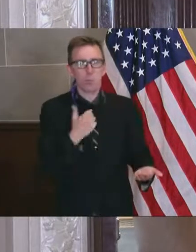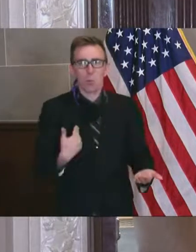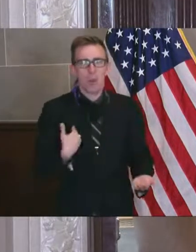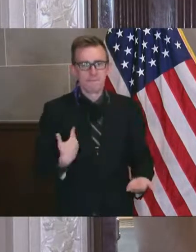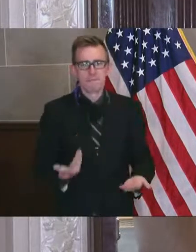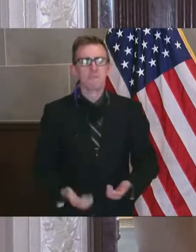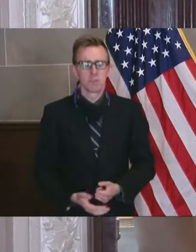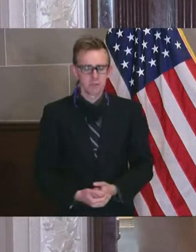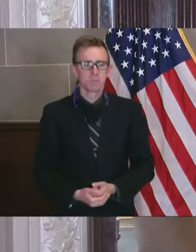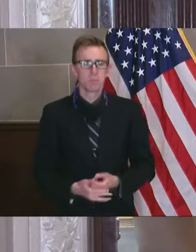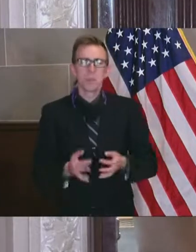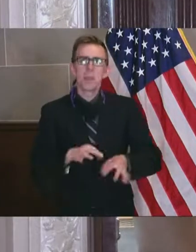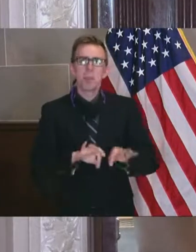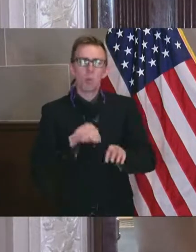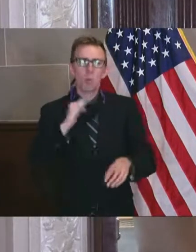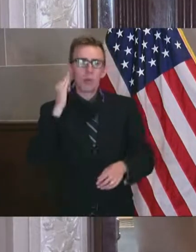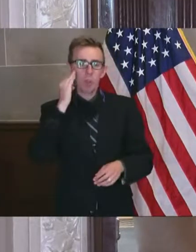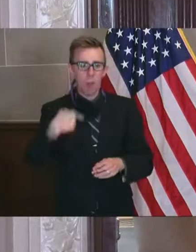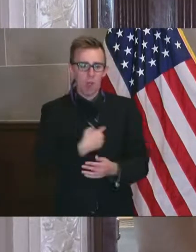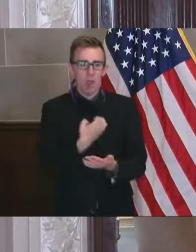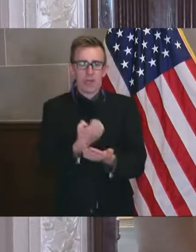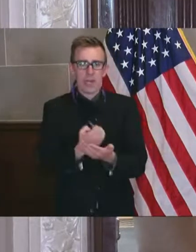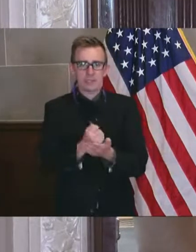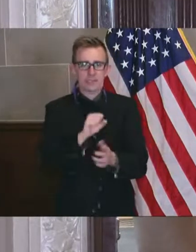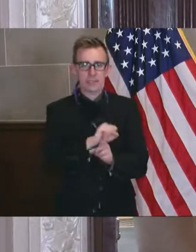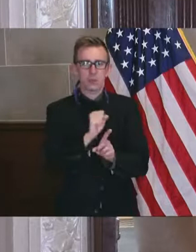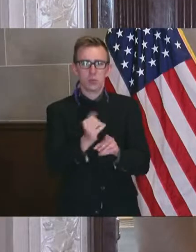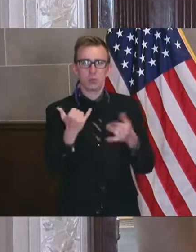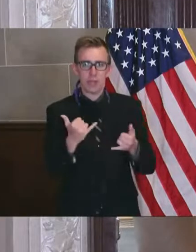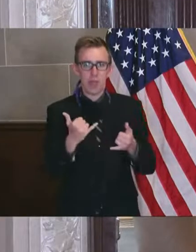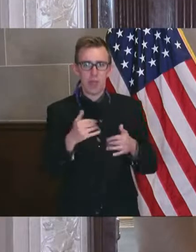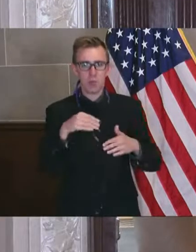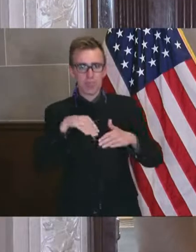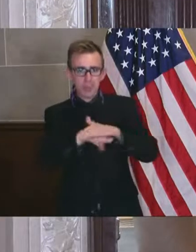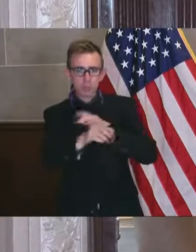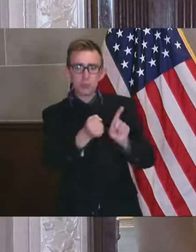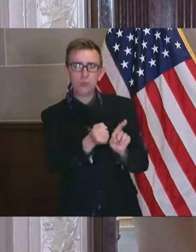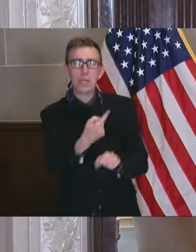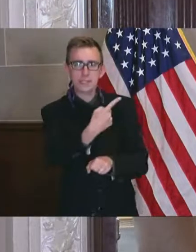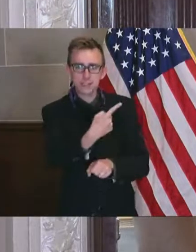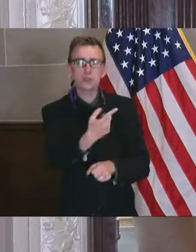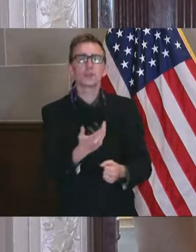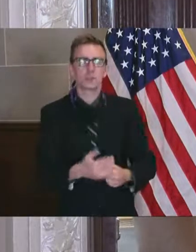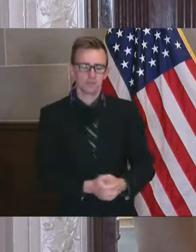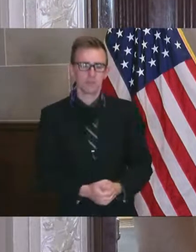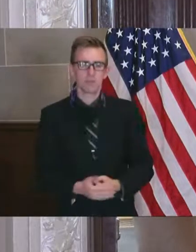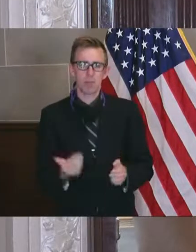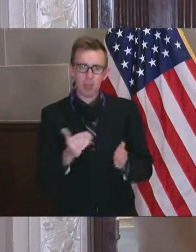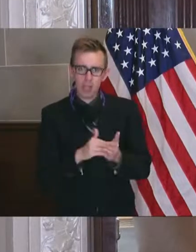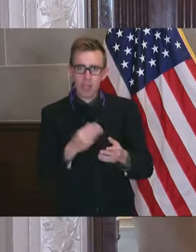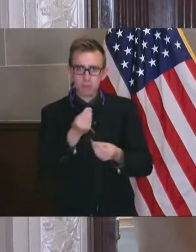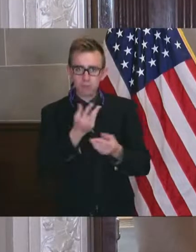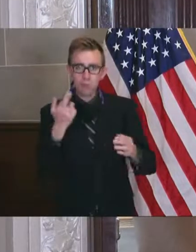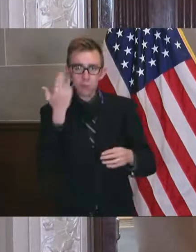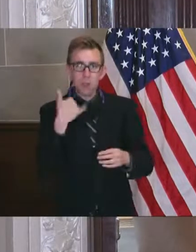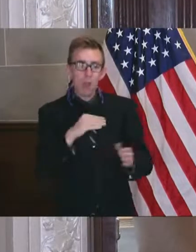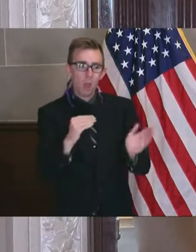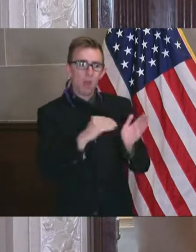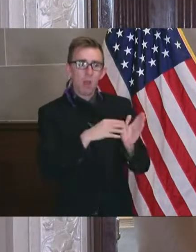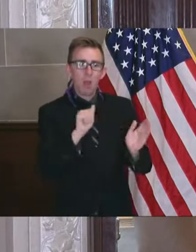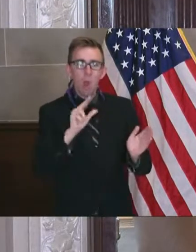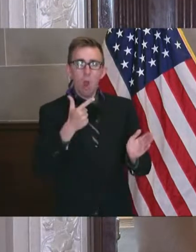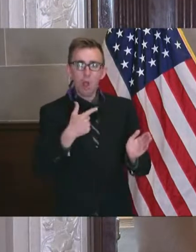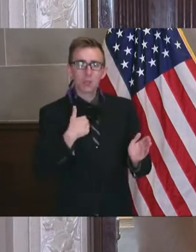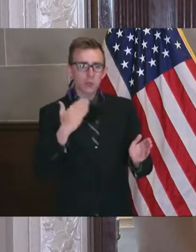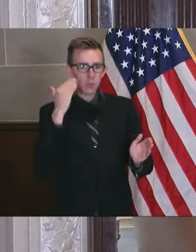we know where we're at on the economy now and what we're facing going into 2021. Again, I want to say the reason we put in August, the sooner we